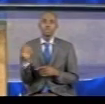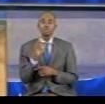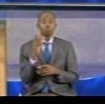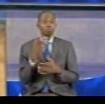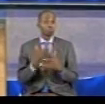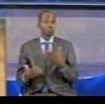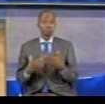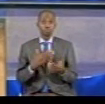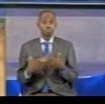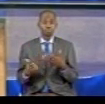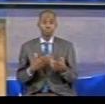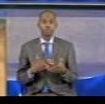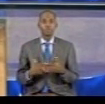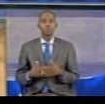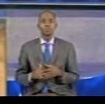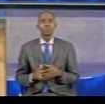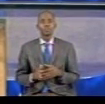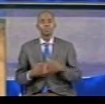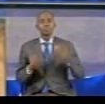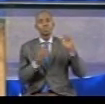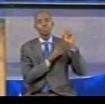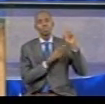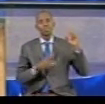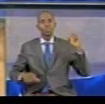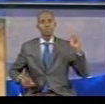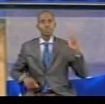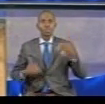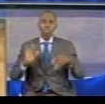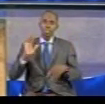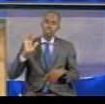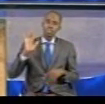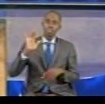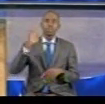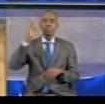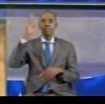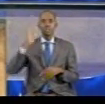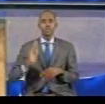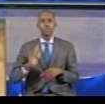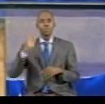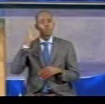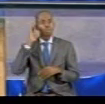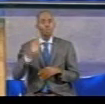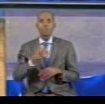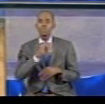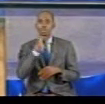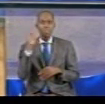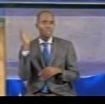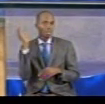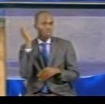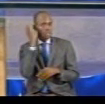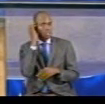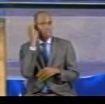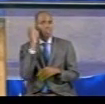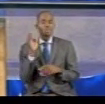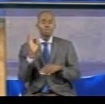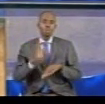Nevertheless, the Lord thy God will not hearken unto Balaam.